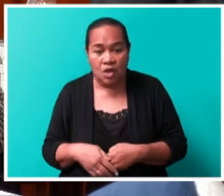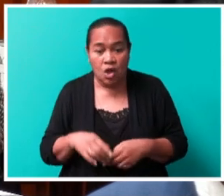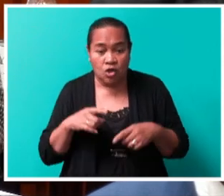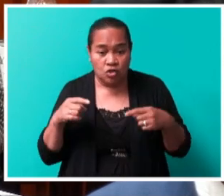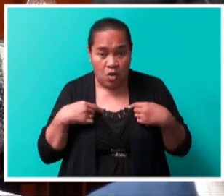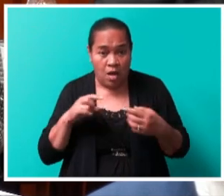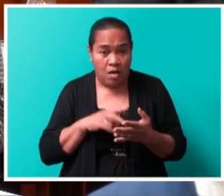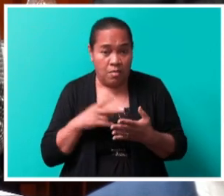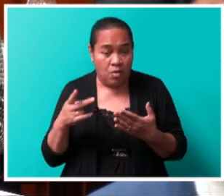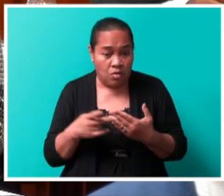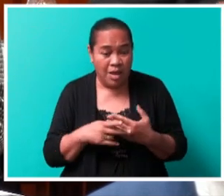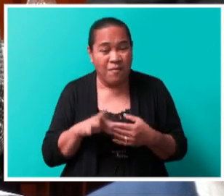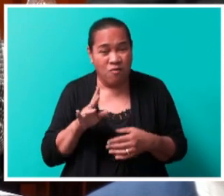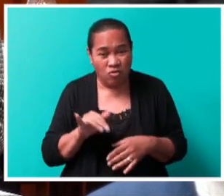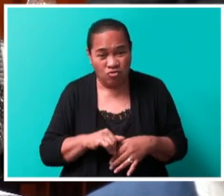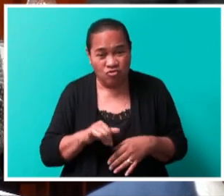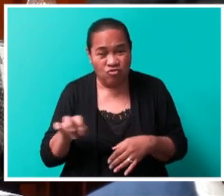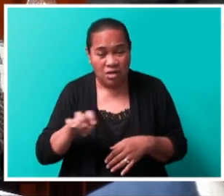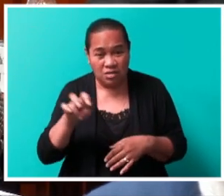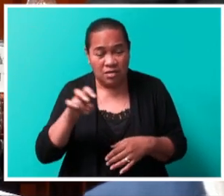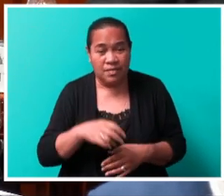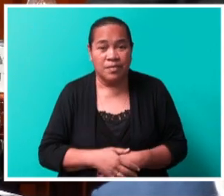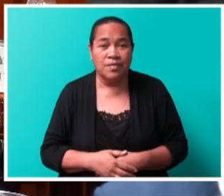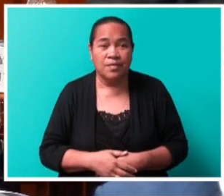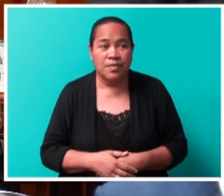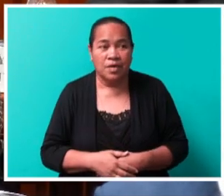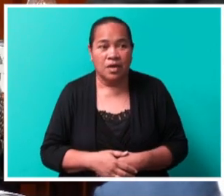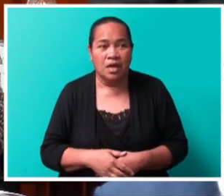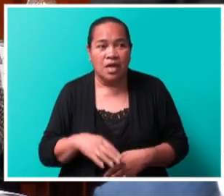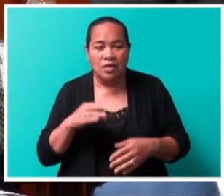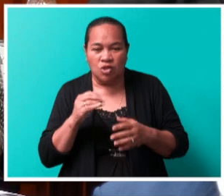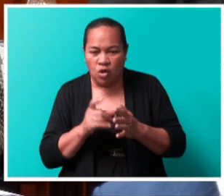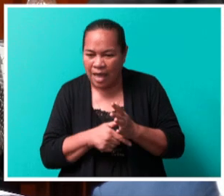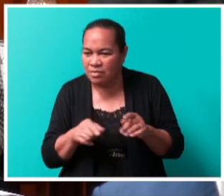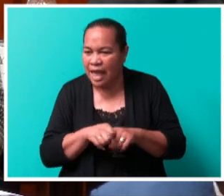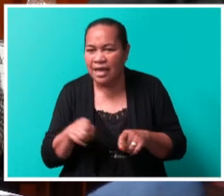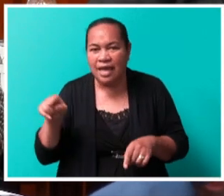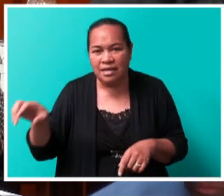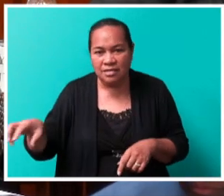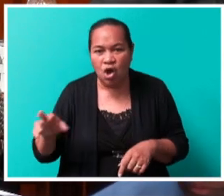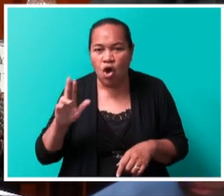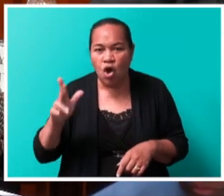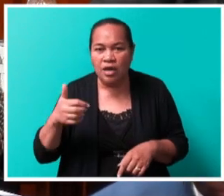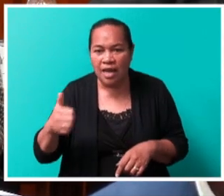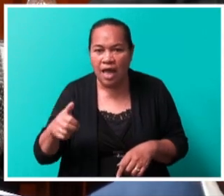complements maritime transport, not replace it. Journey times in Moala and Oneilau by sea range